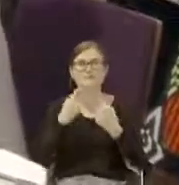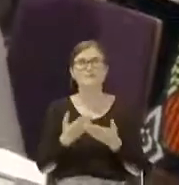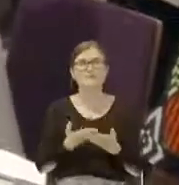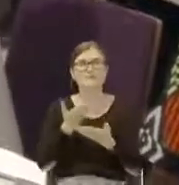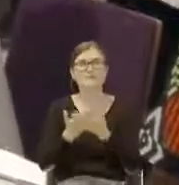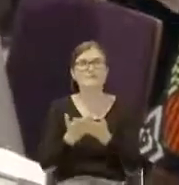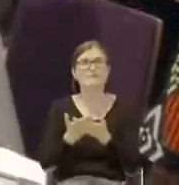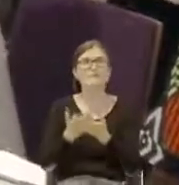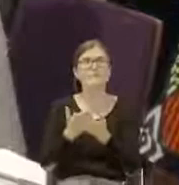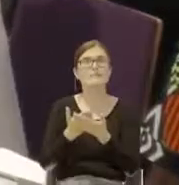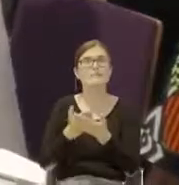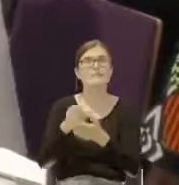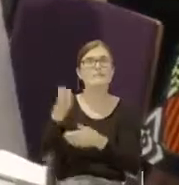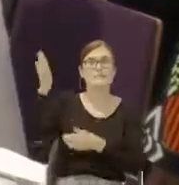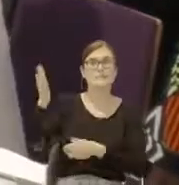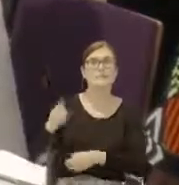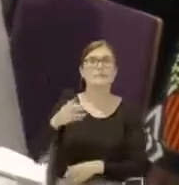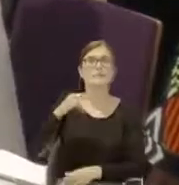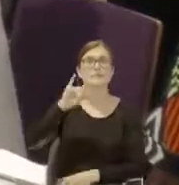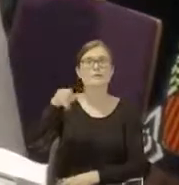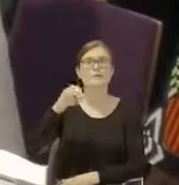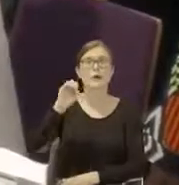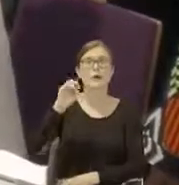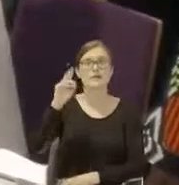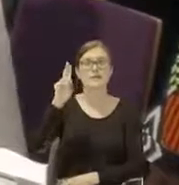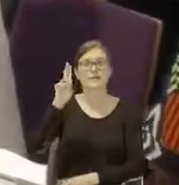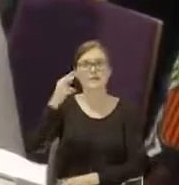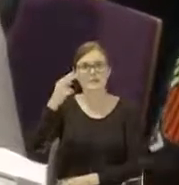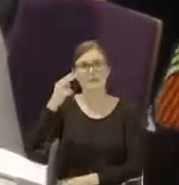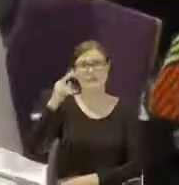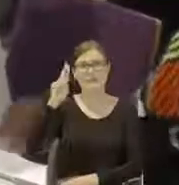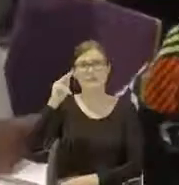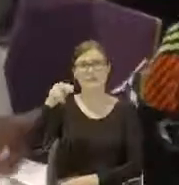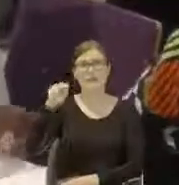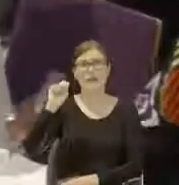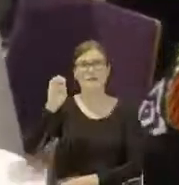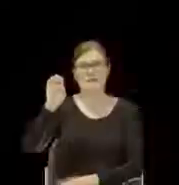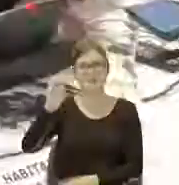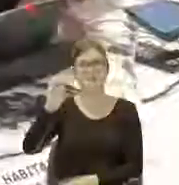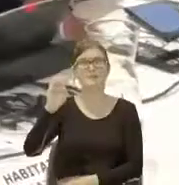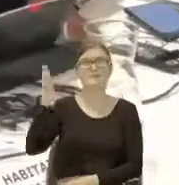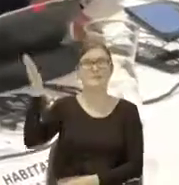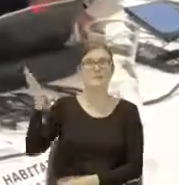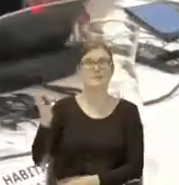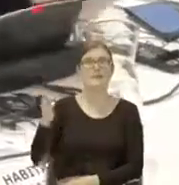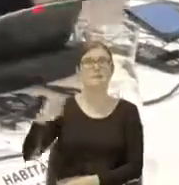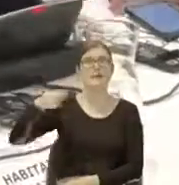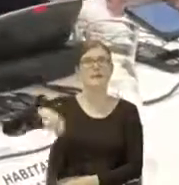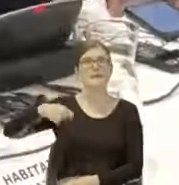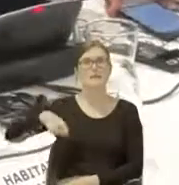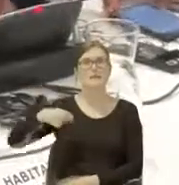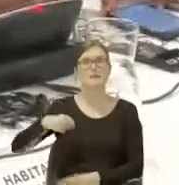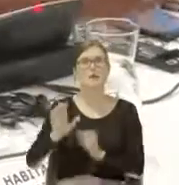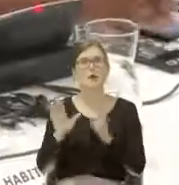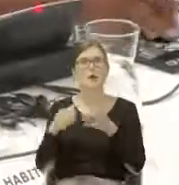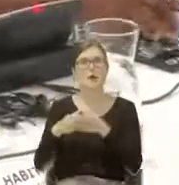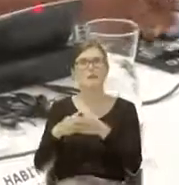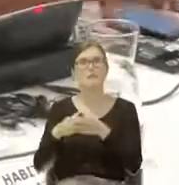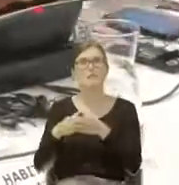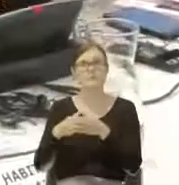Human Settlements Working Group of the South African Local Government Association, Xolani